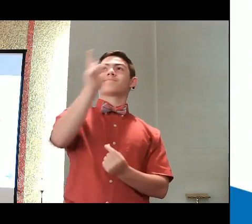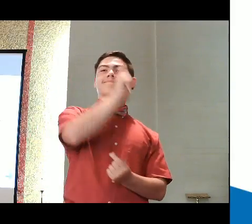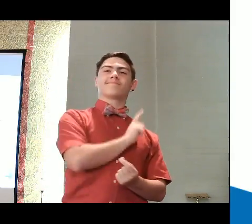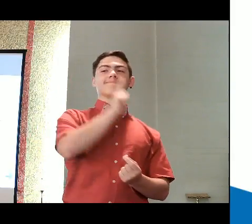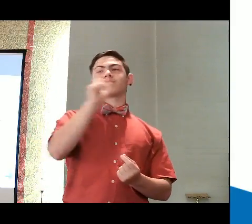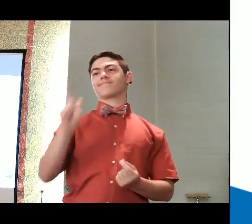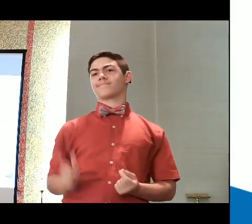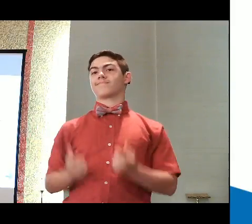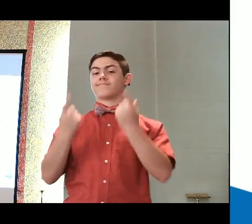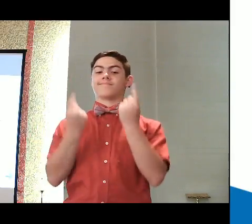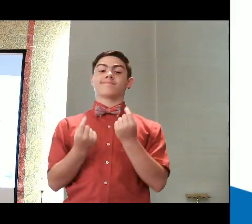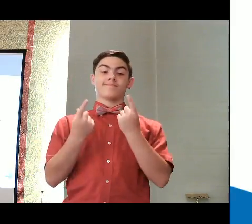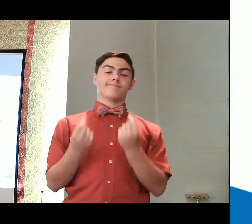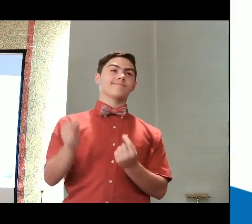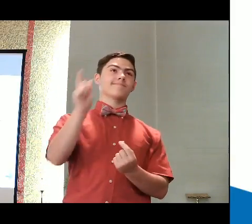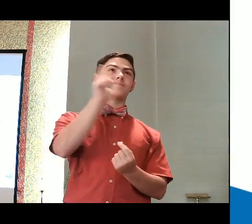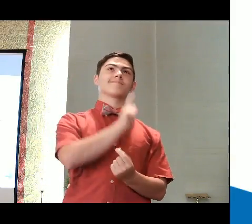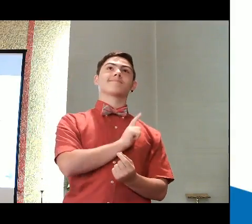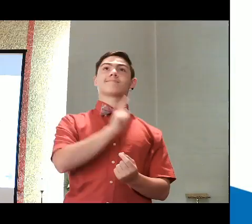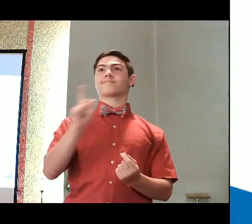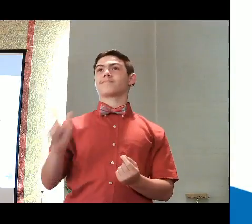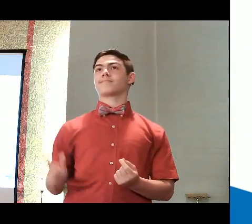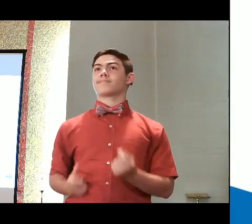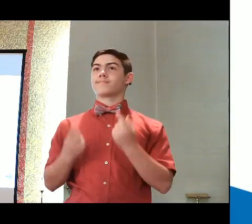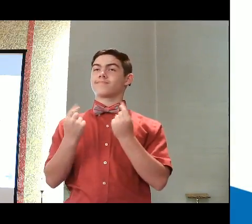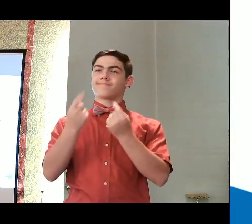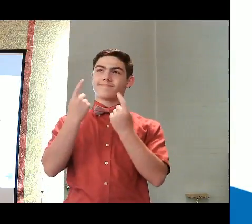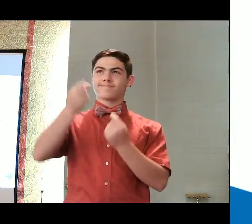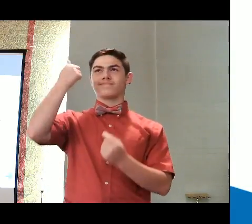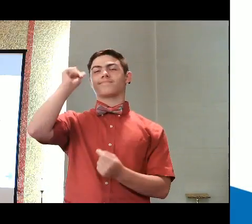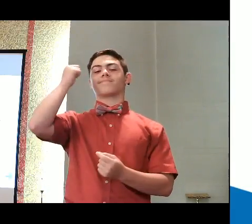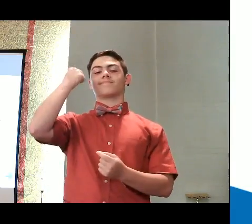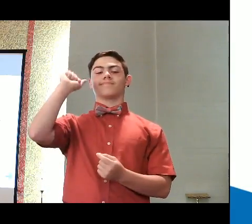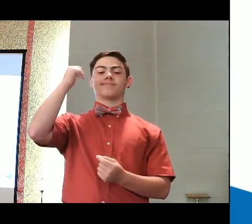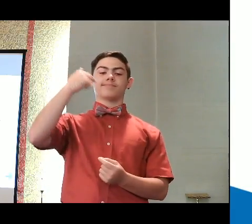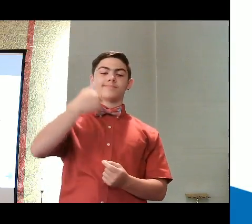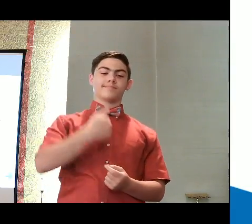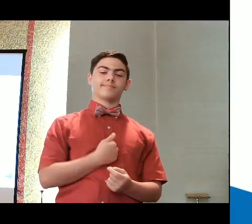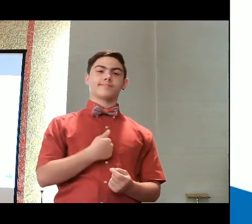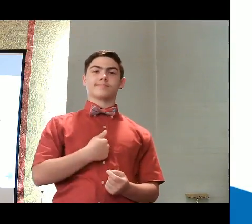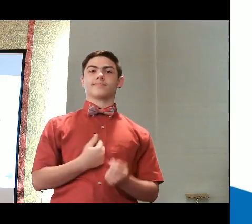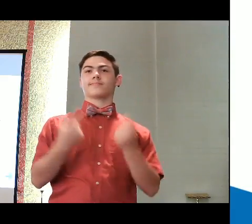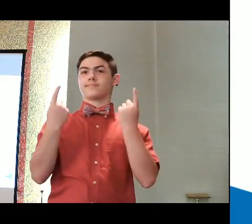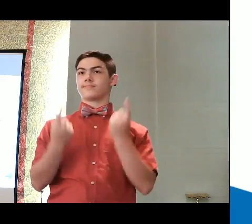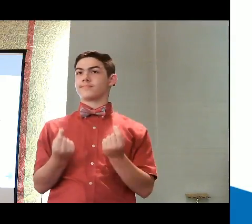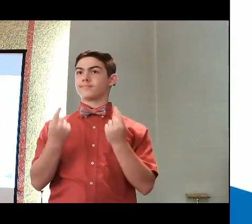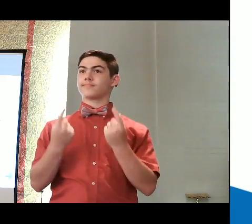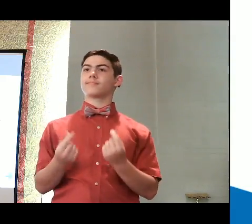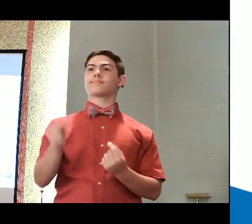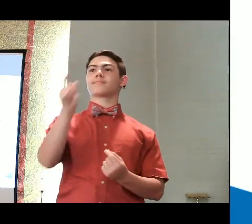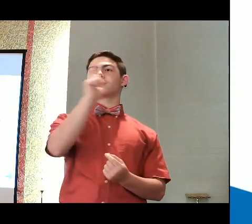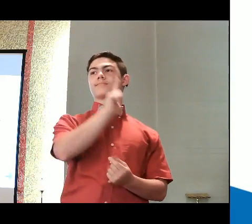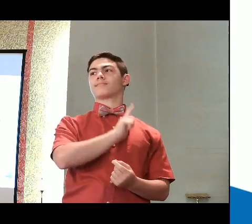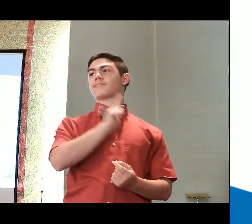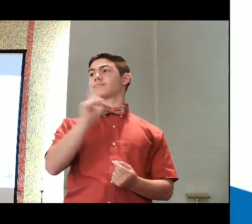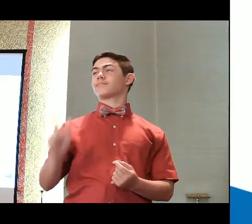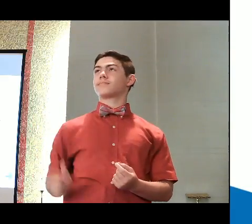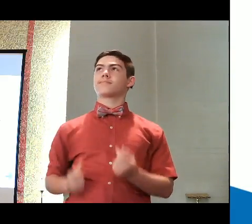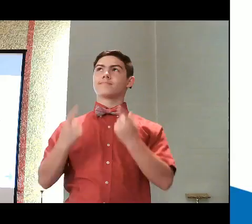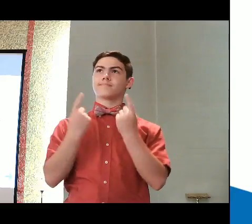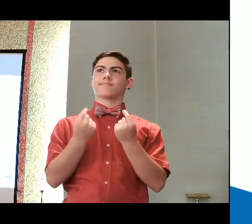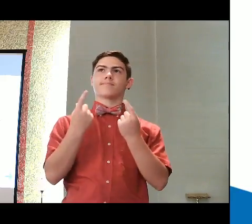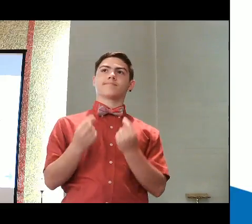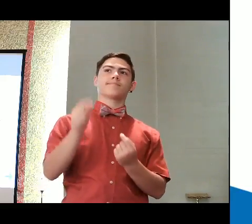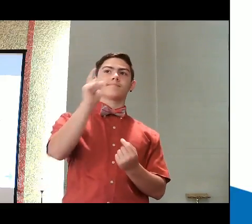So do Lord, oh do Lord, oh do remember me, my Jesus. Do Lord, oh